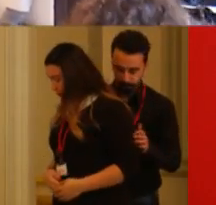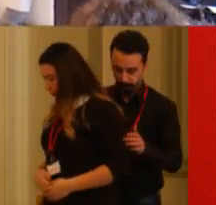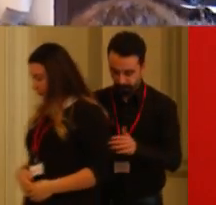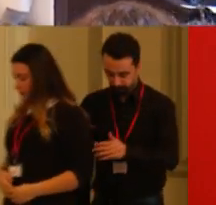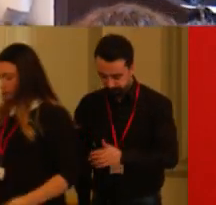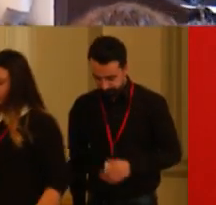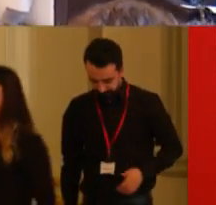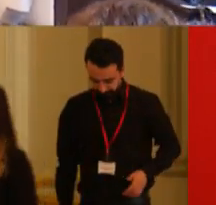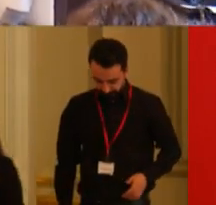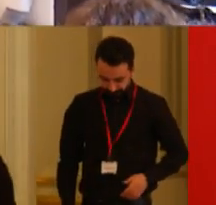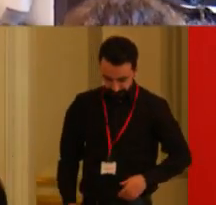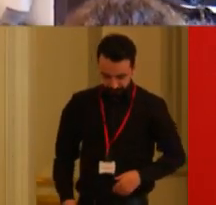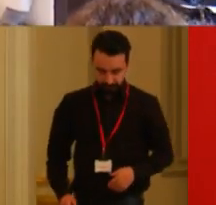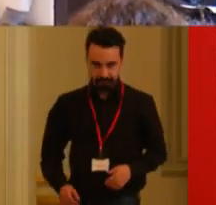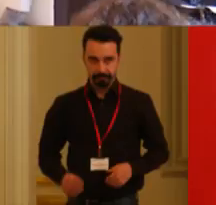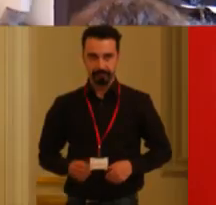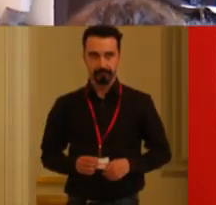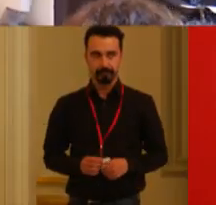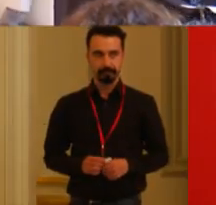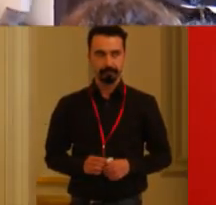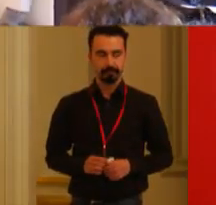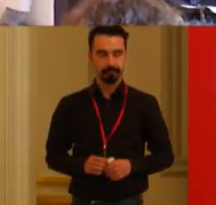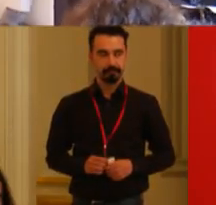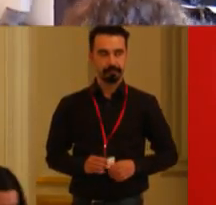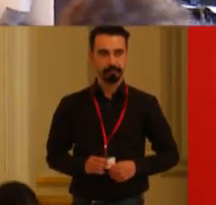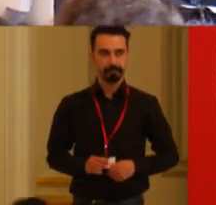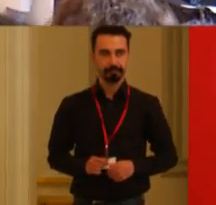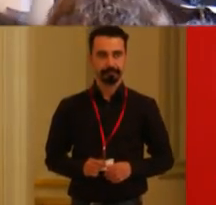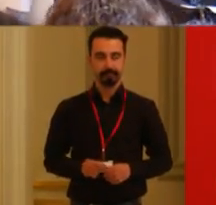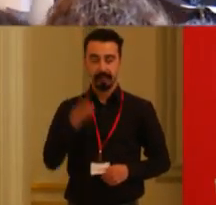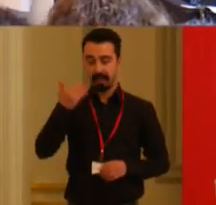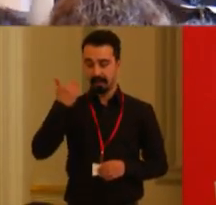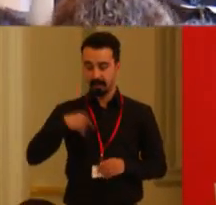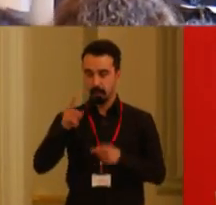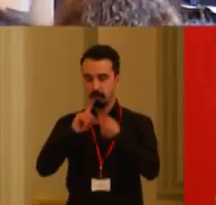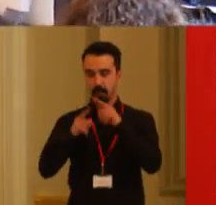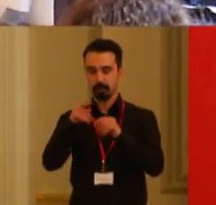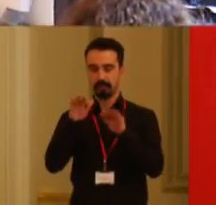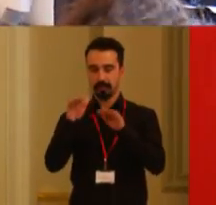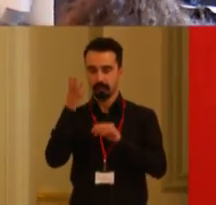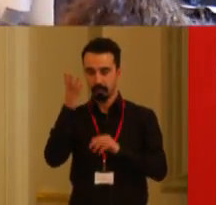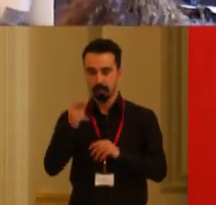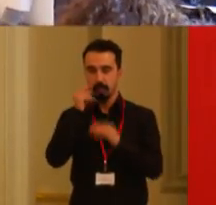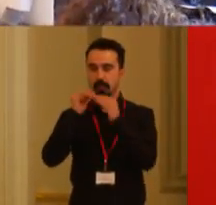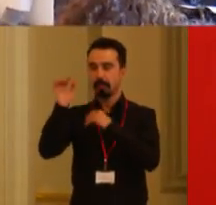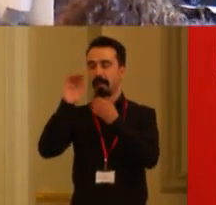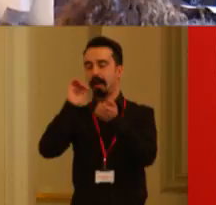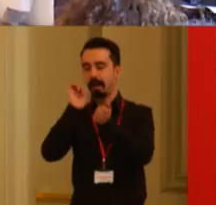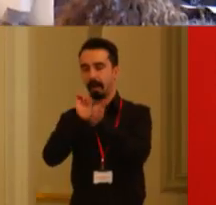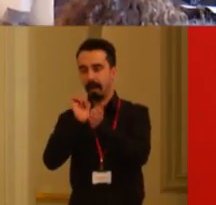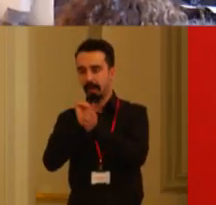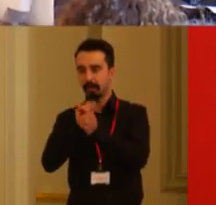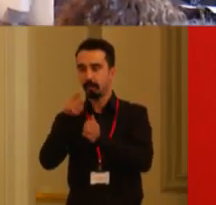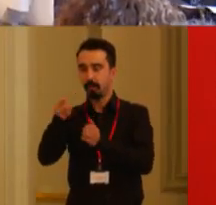So that's what they want. They want to be running their own business. That's what they would really, really want. The government supports